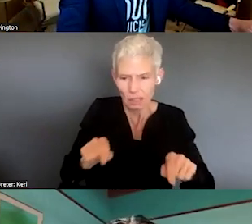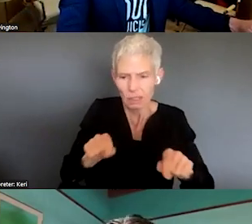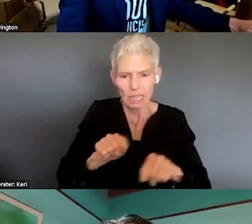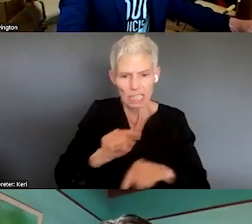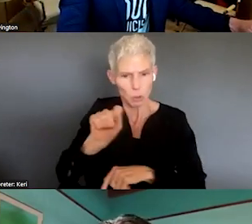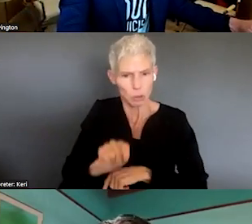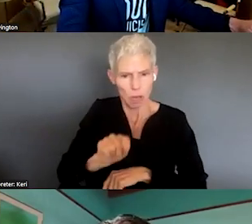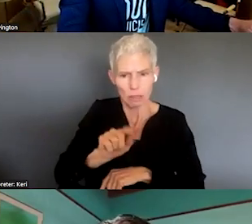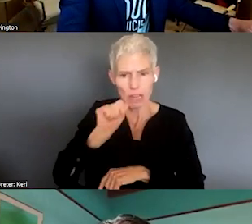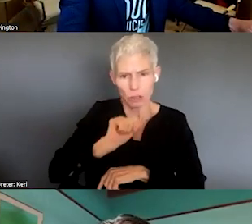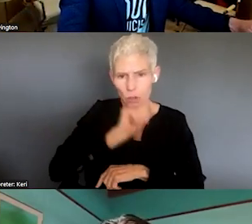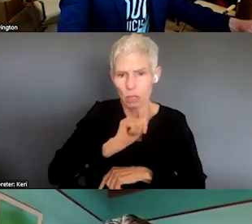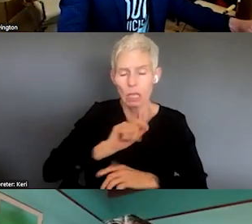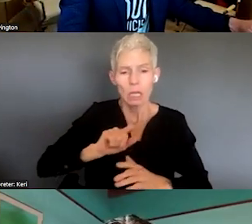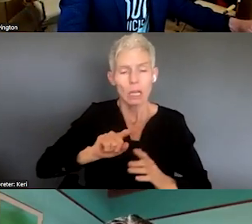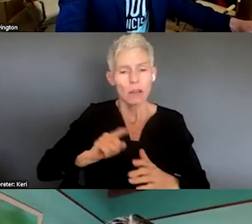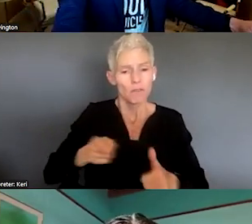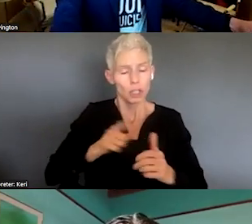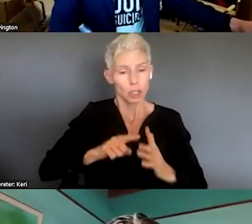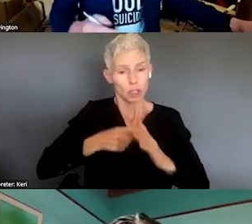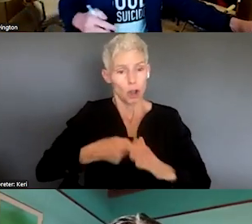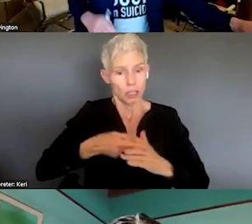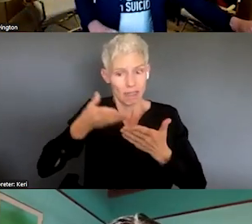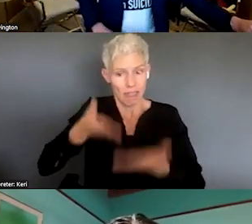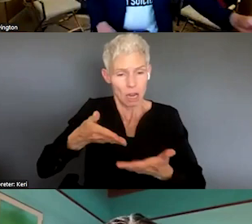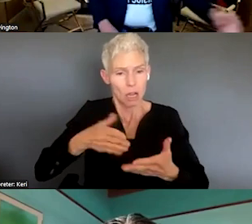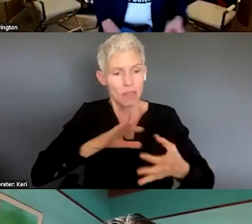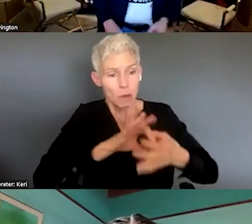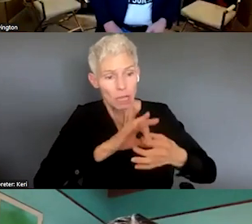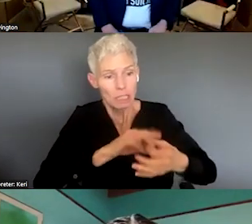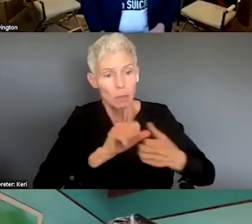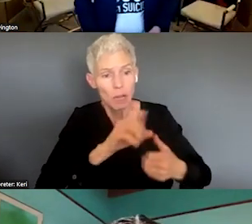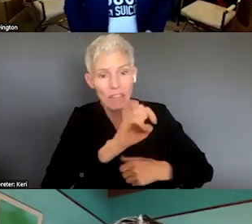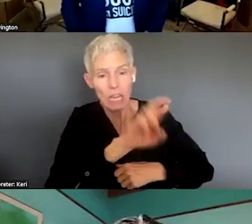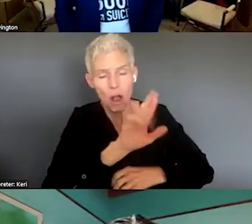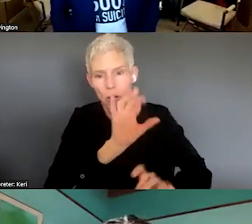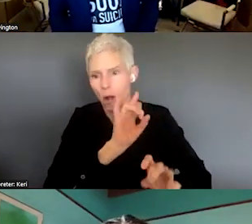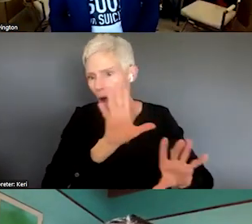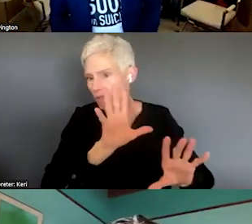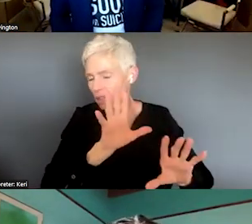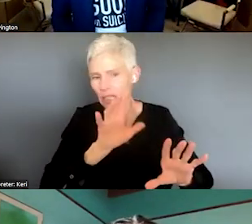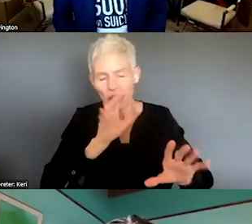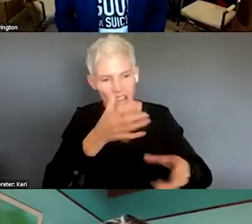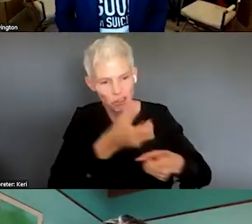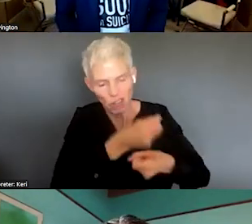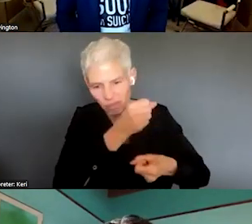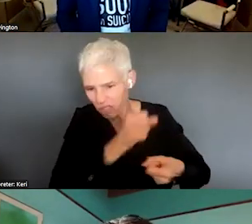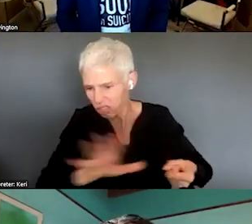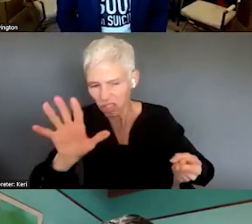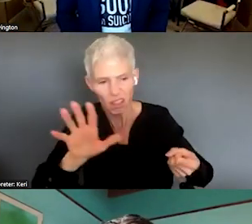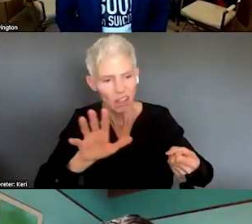first started there, the relationship with the ER was horrible. And a lot of distrust, a lot of you're trying to dump on us,